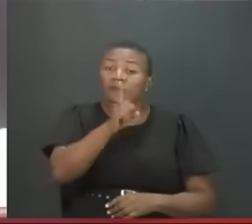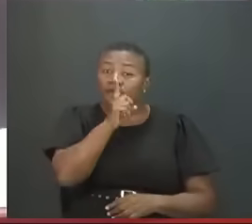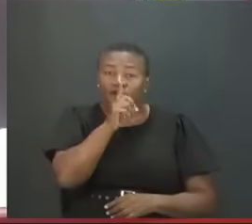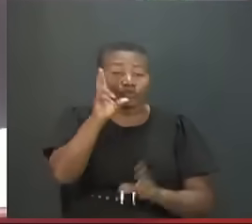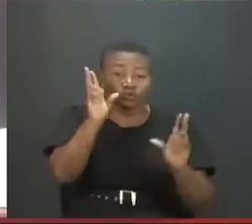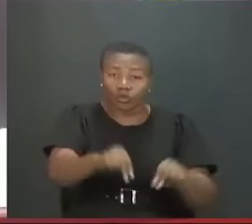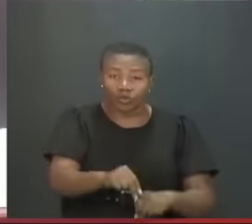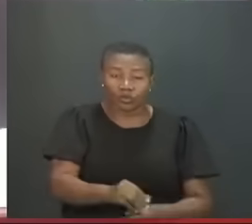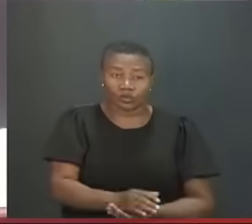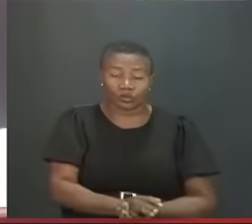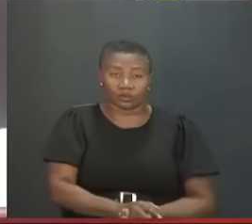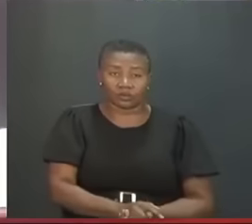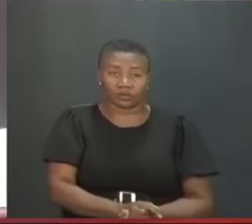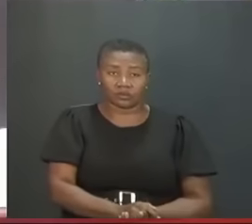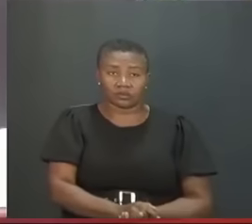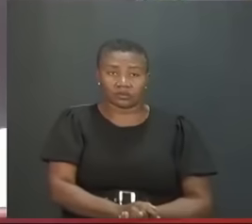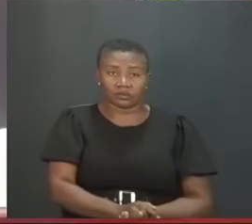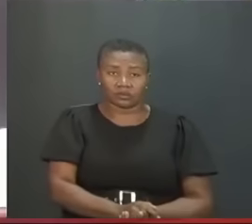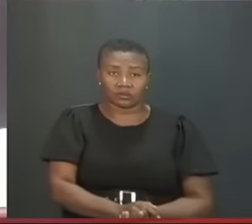You can